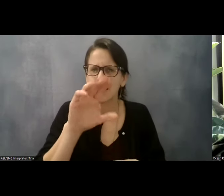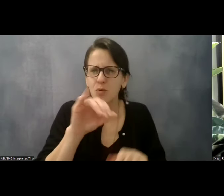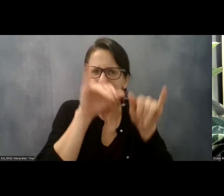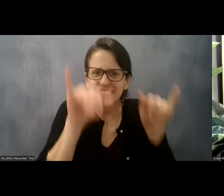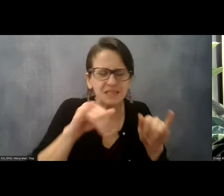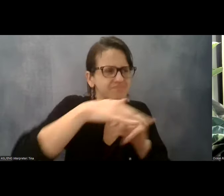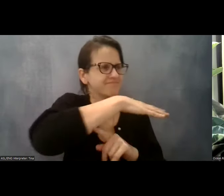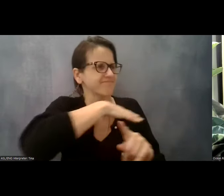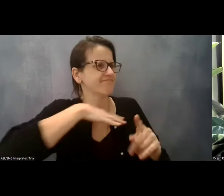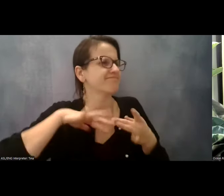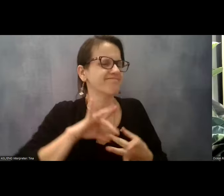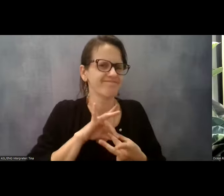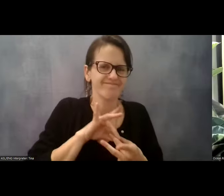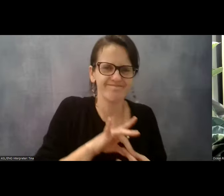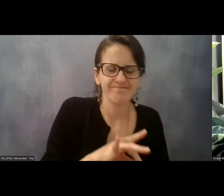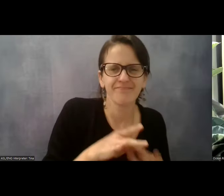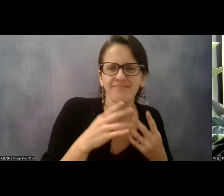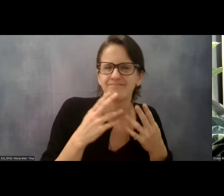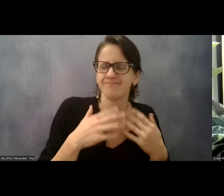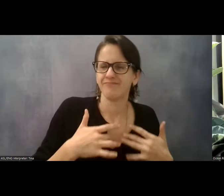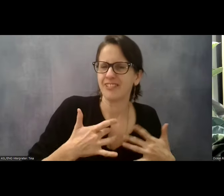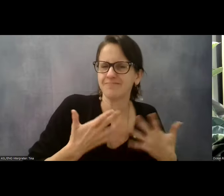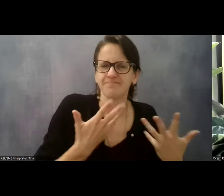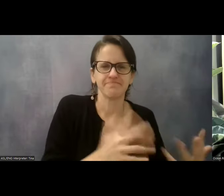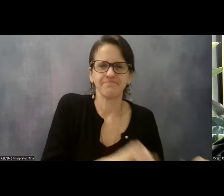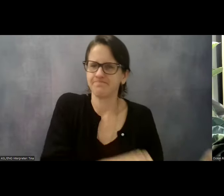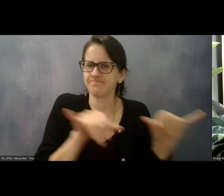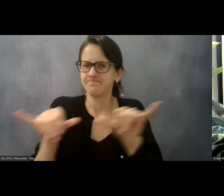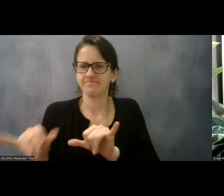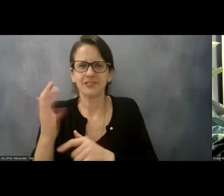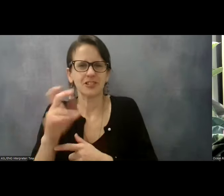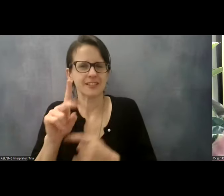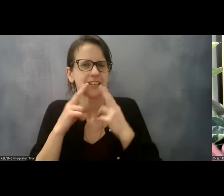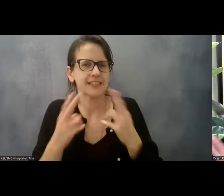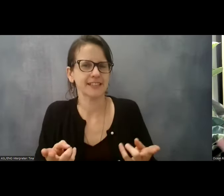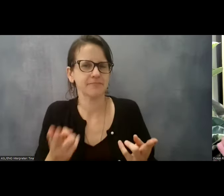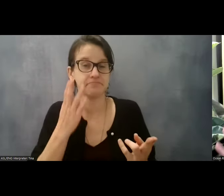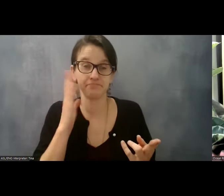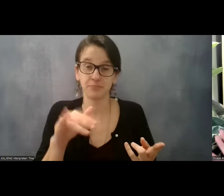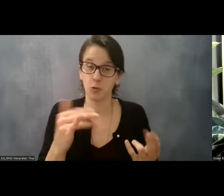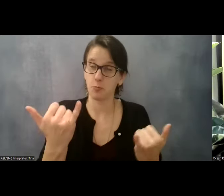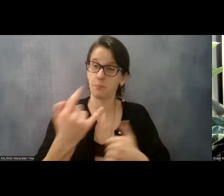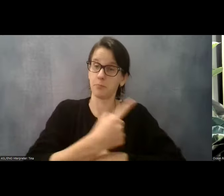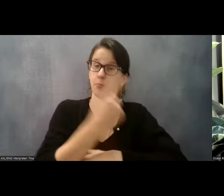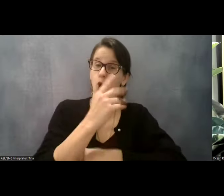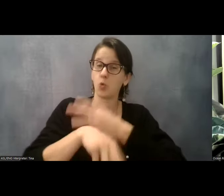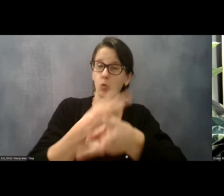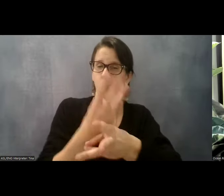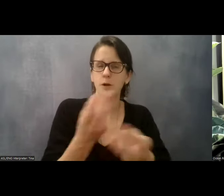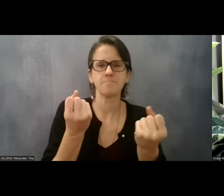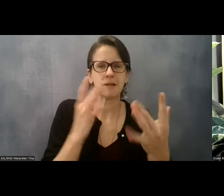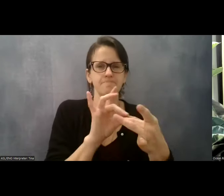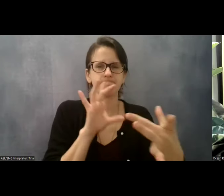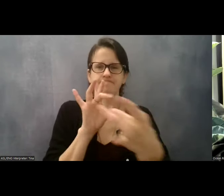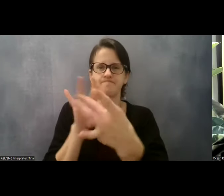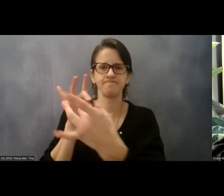I think, the great crises of the modern world is a sense of disconnection that so many of us live with.